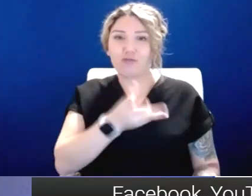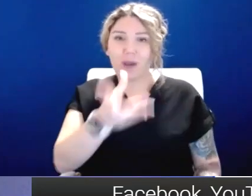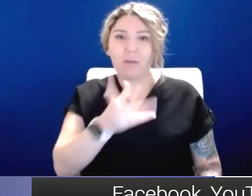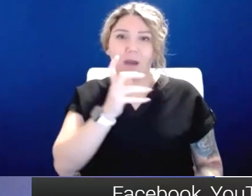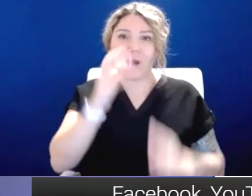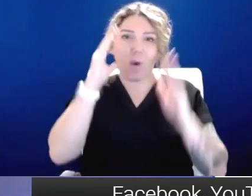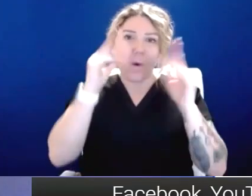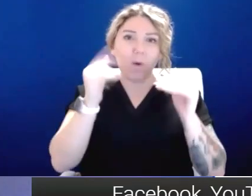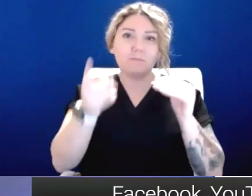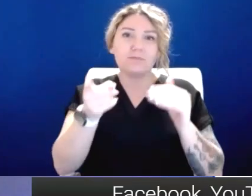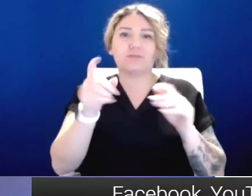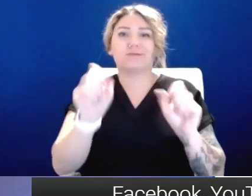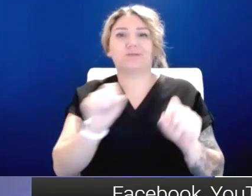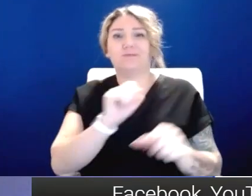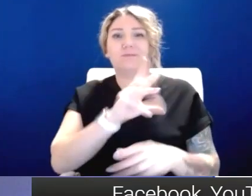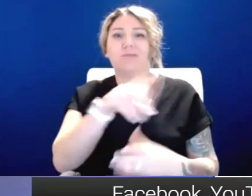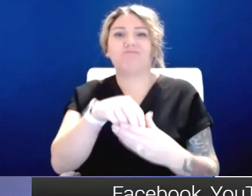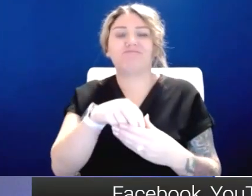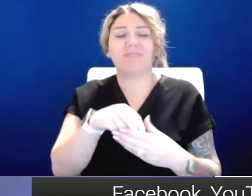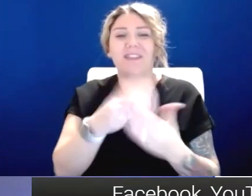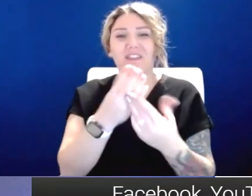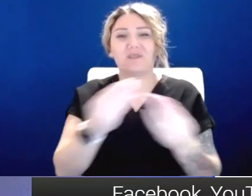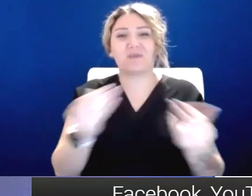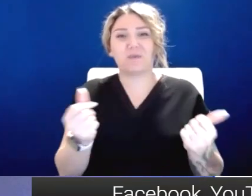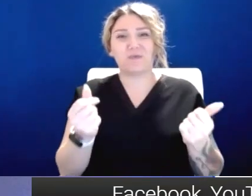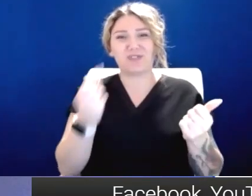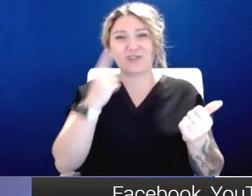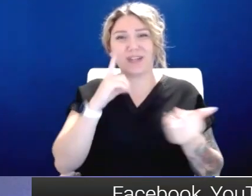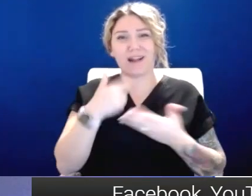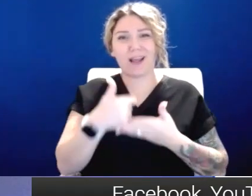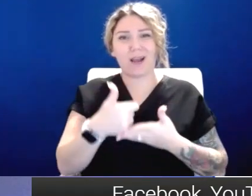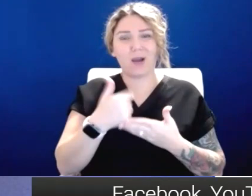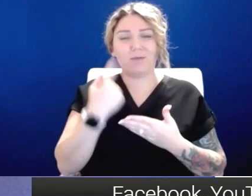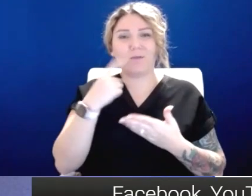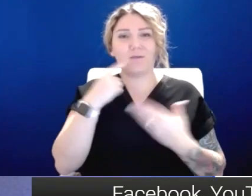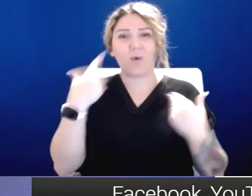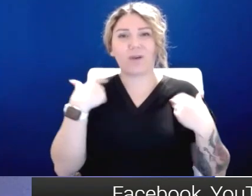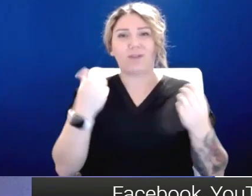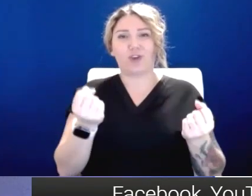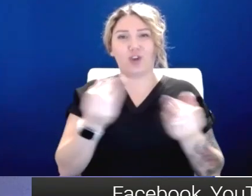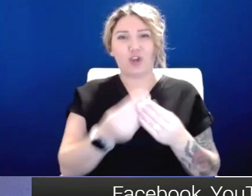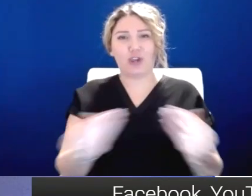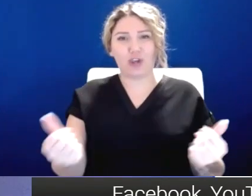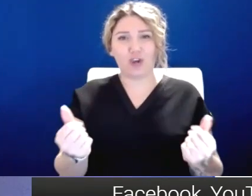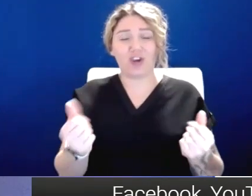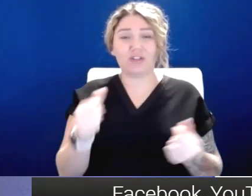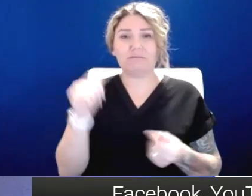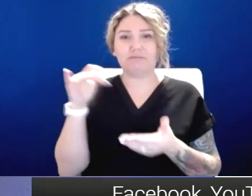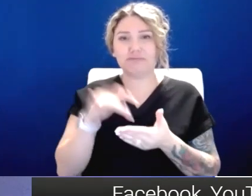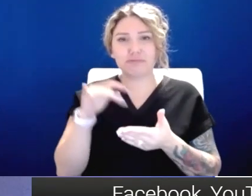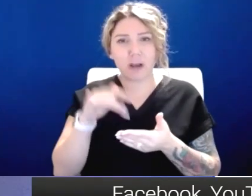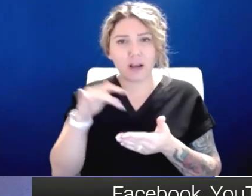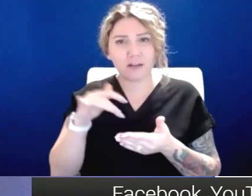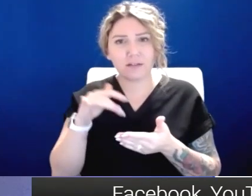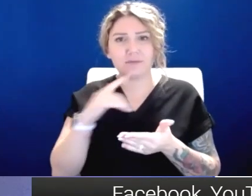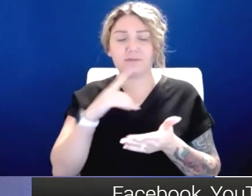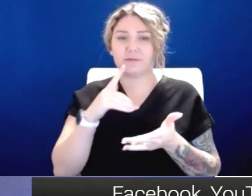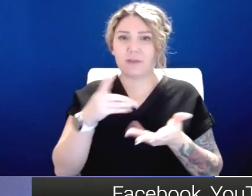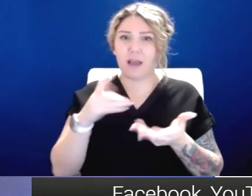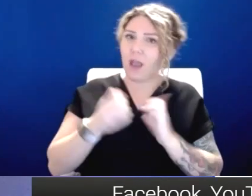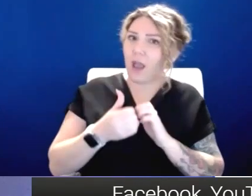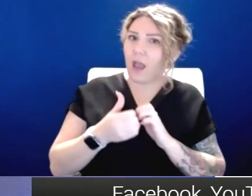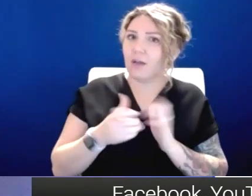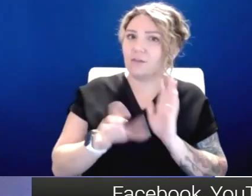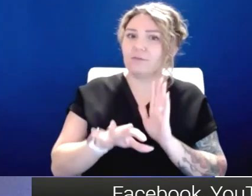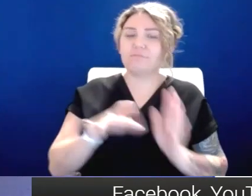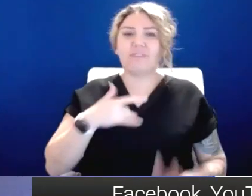part of the solution to help find a cure. So these trials, I think, are sometimes a way for people to feel like this is what they could